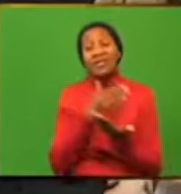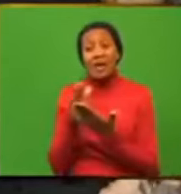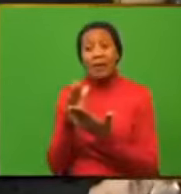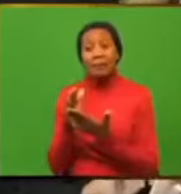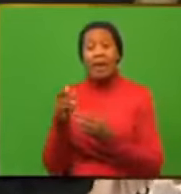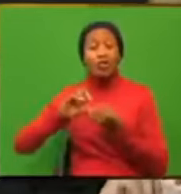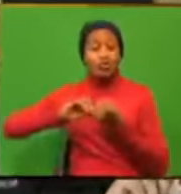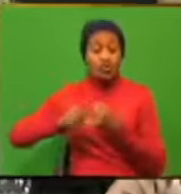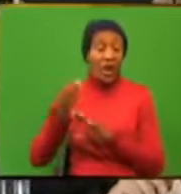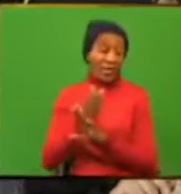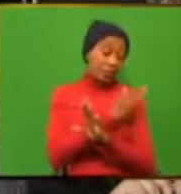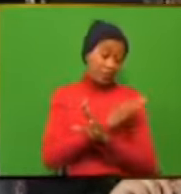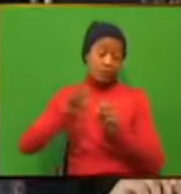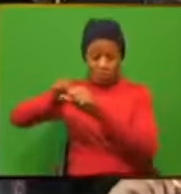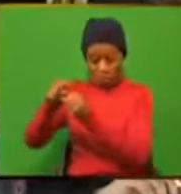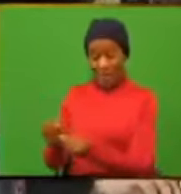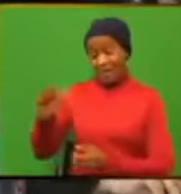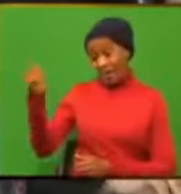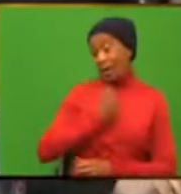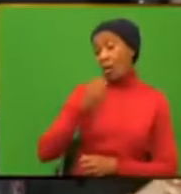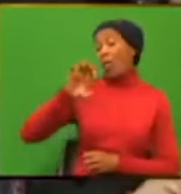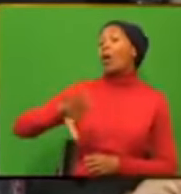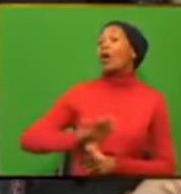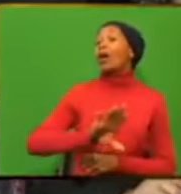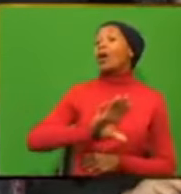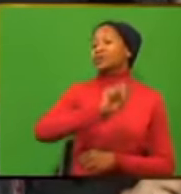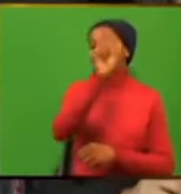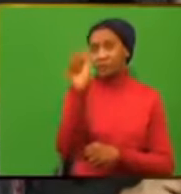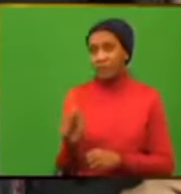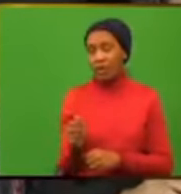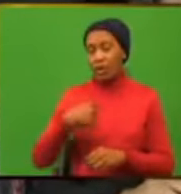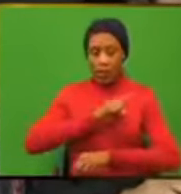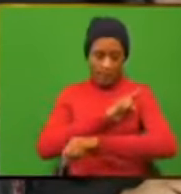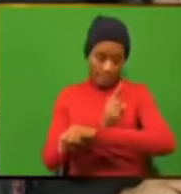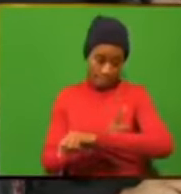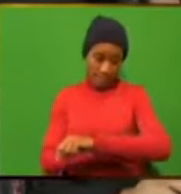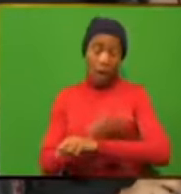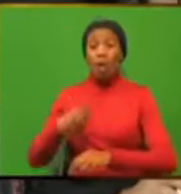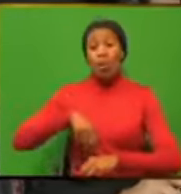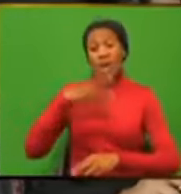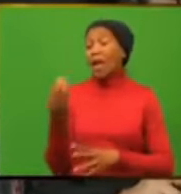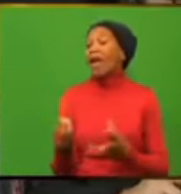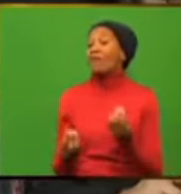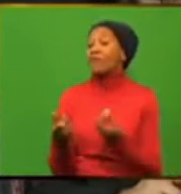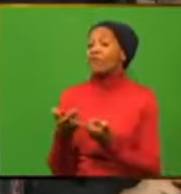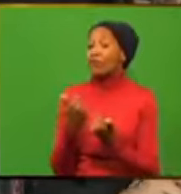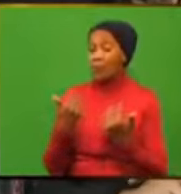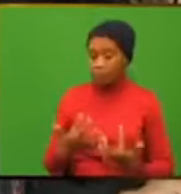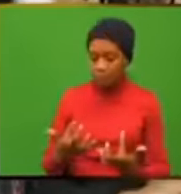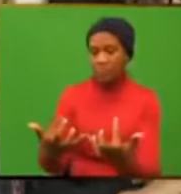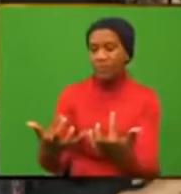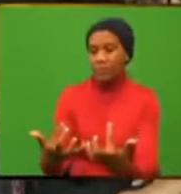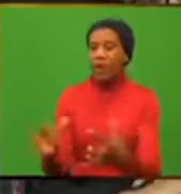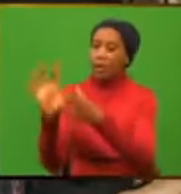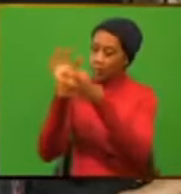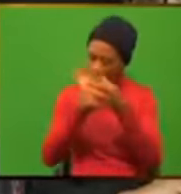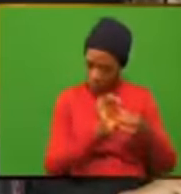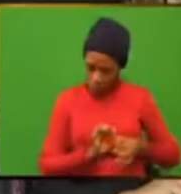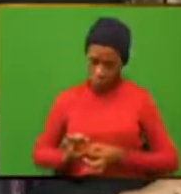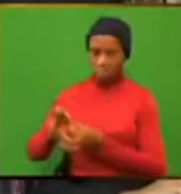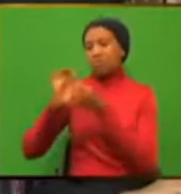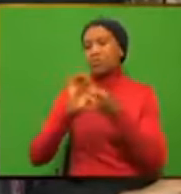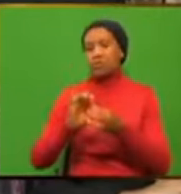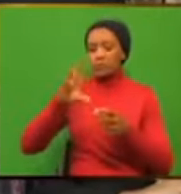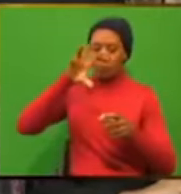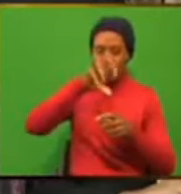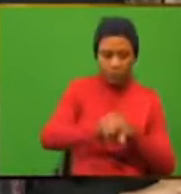down what we have. We have been given a mandate by the electorate to cooperate and find the best in